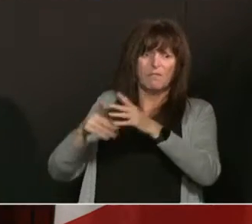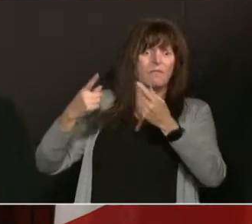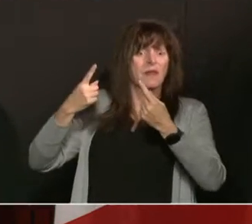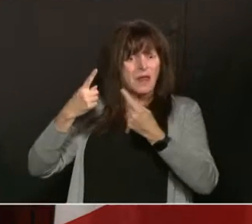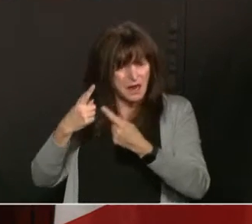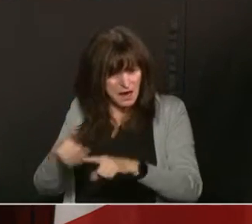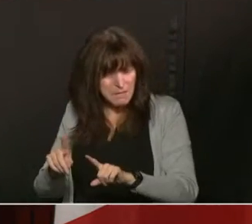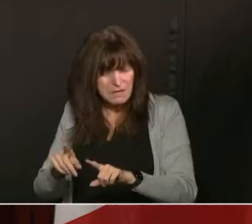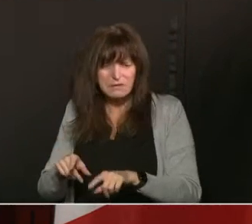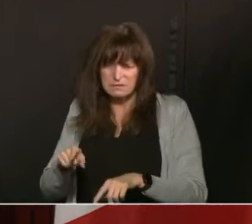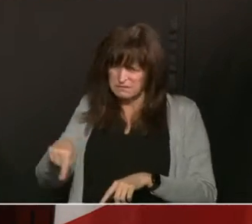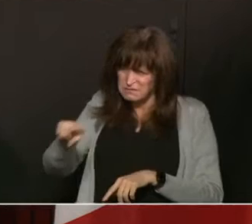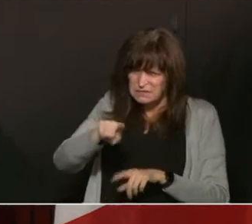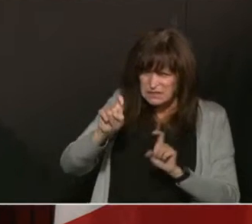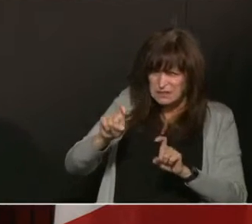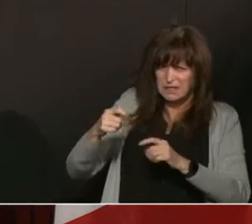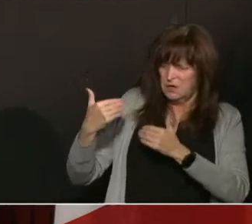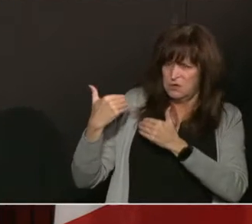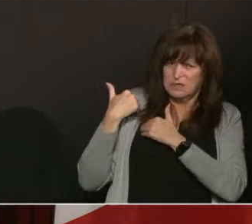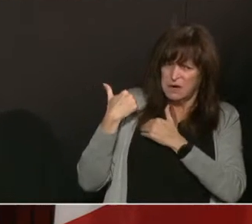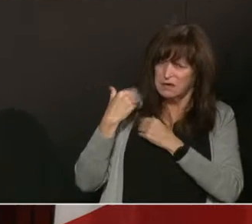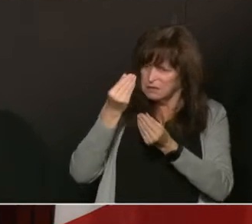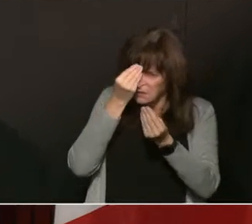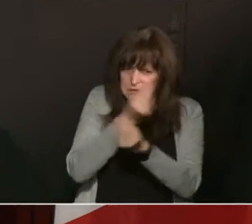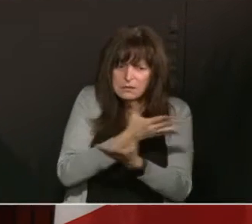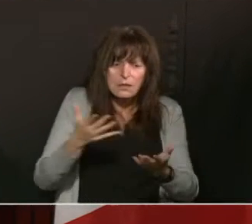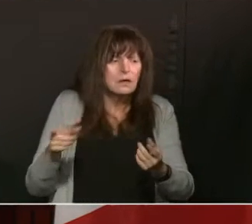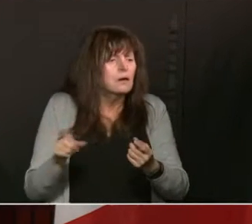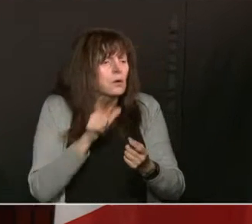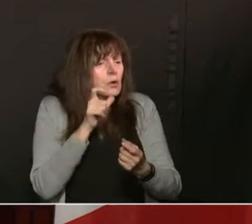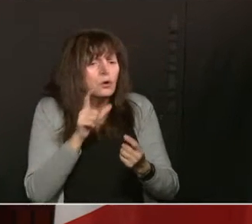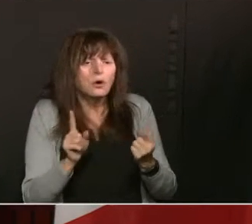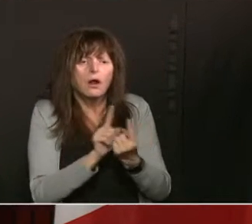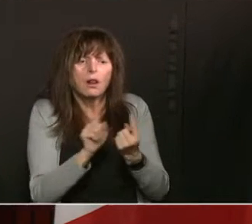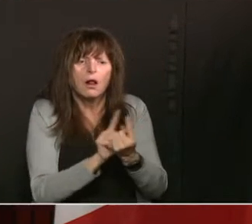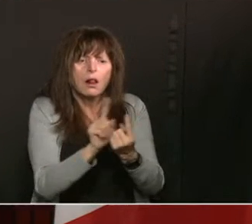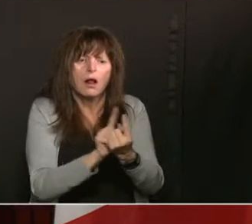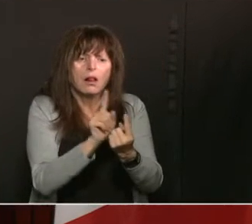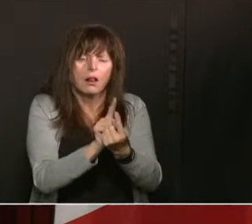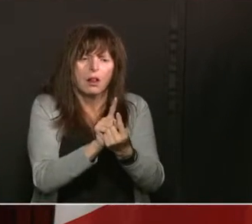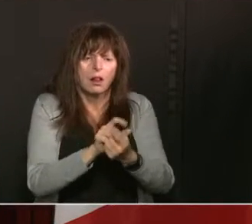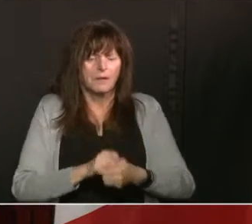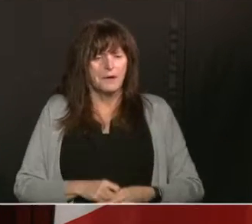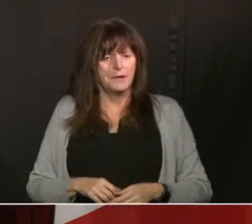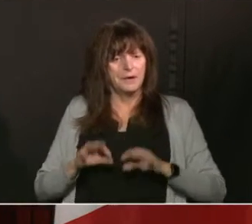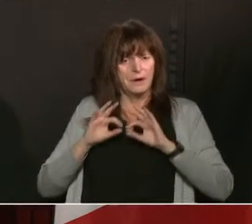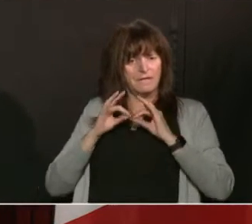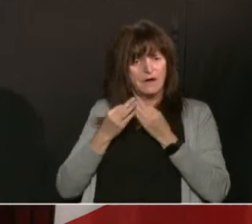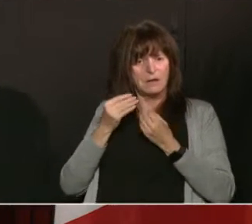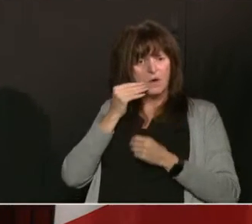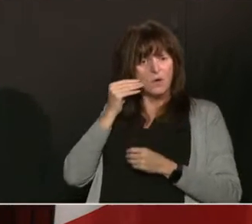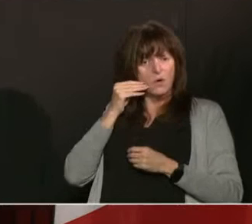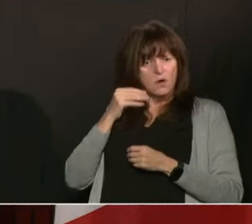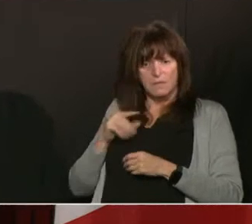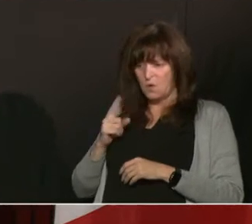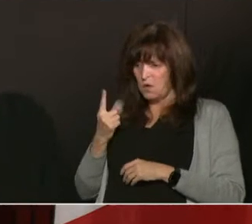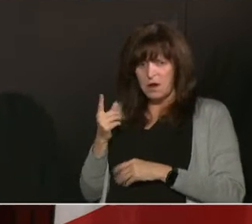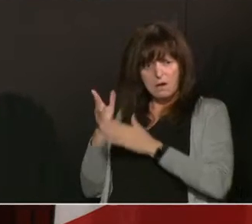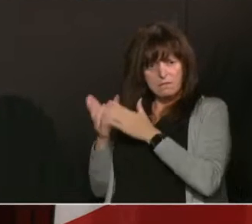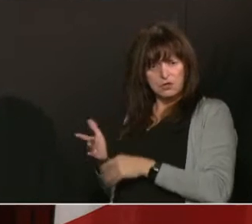Household contacts of positive cases need to stay home and isolate regardless of their vaccination